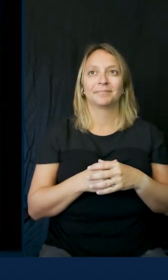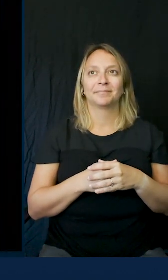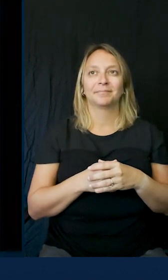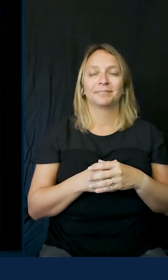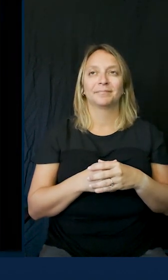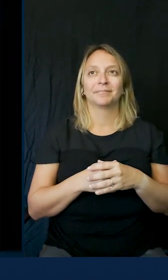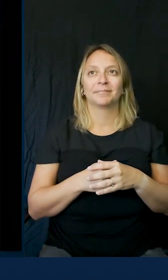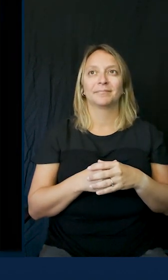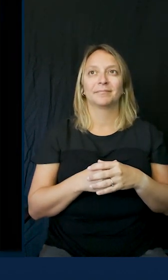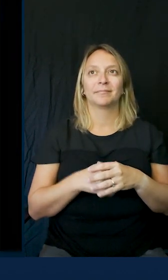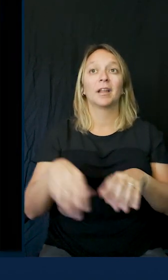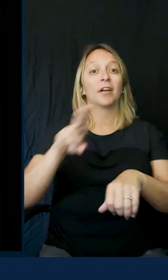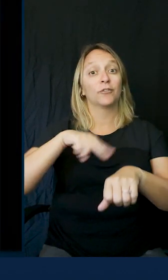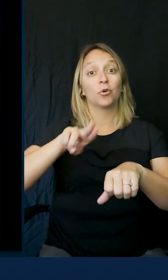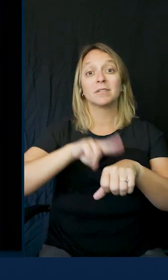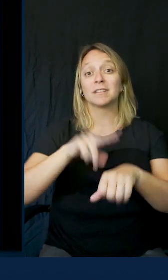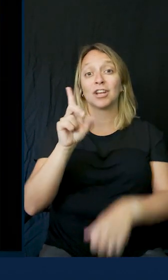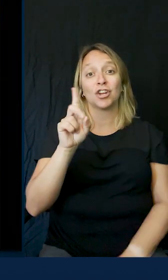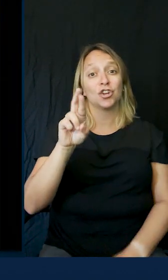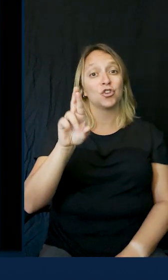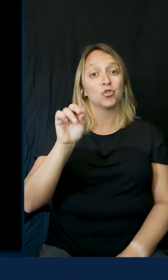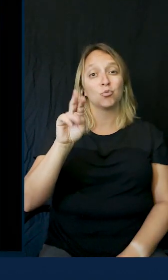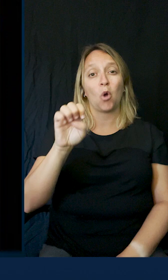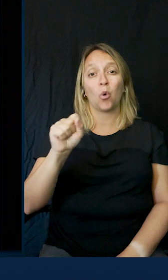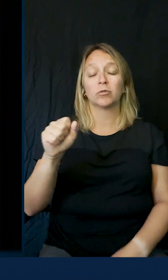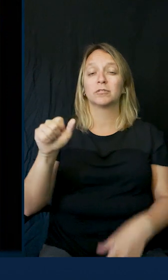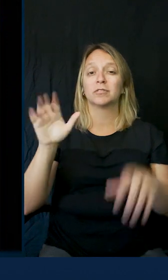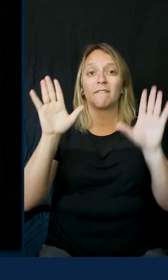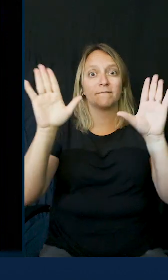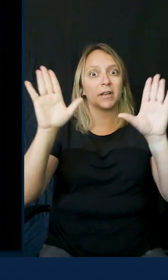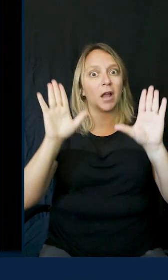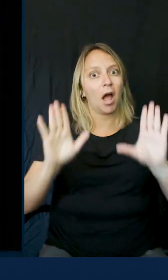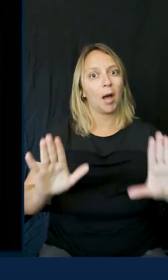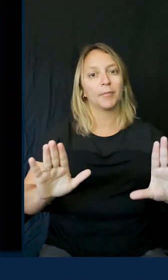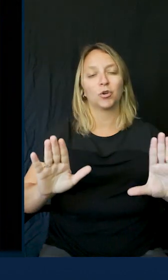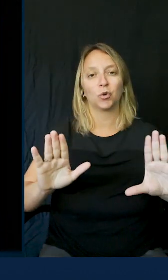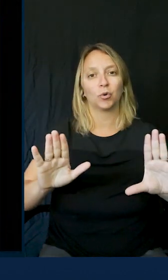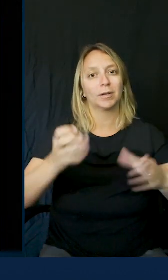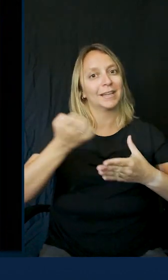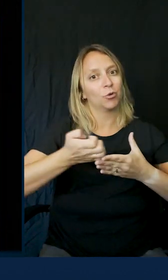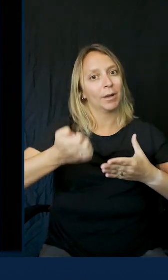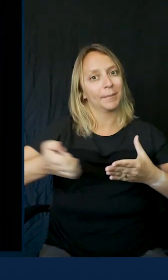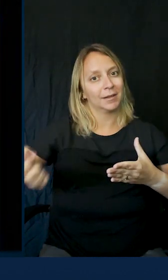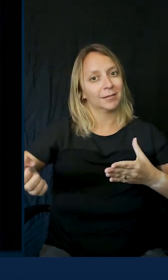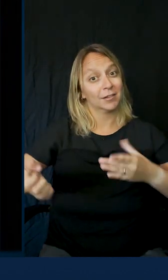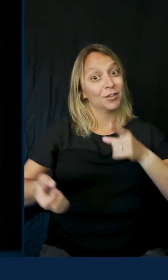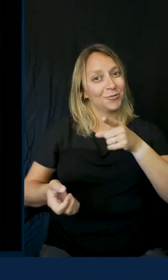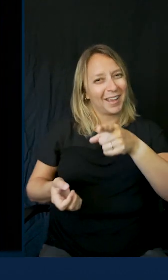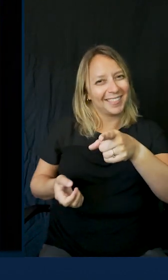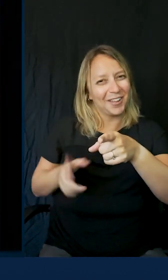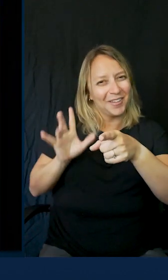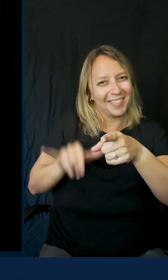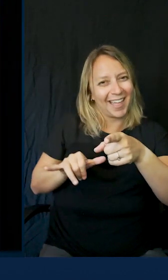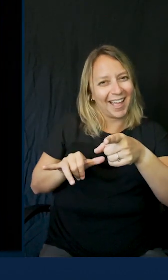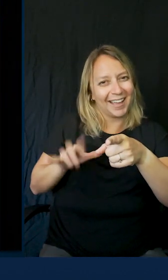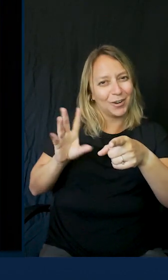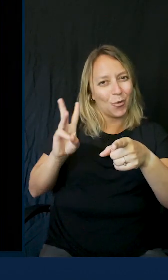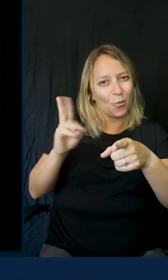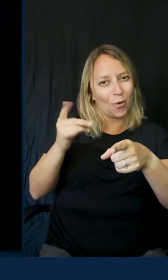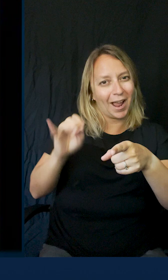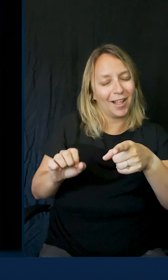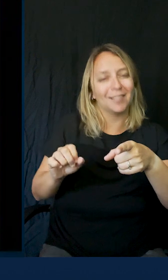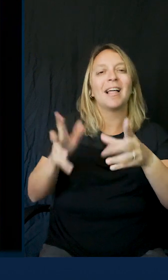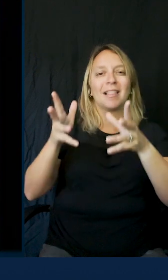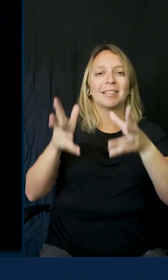Of course, drones are just phenomenal pieces of equipment. So right there, that guy left us